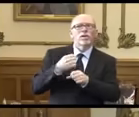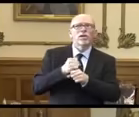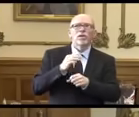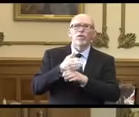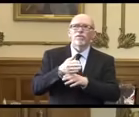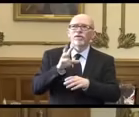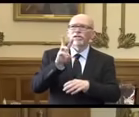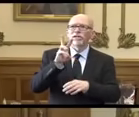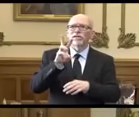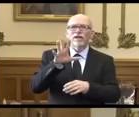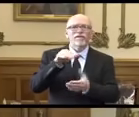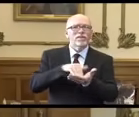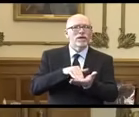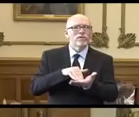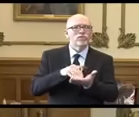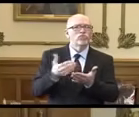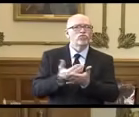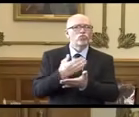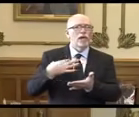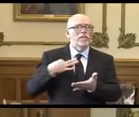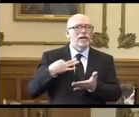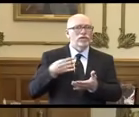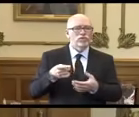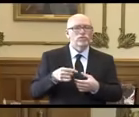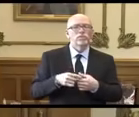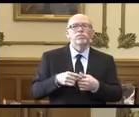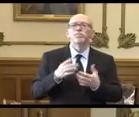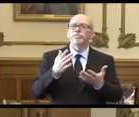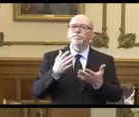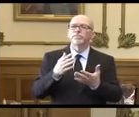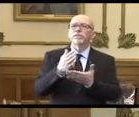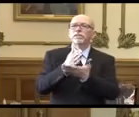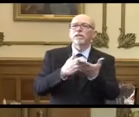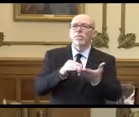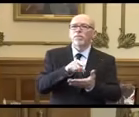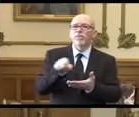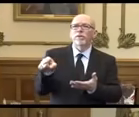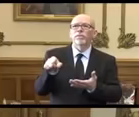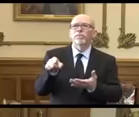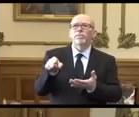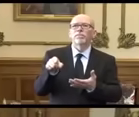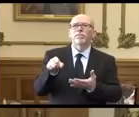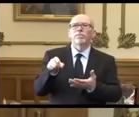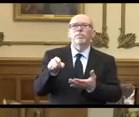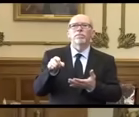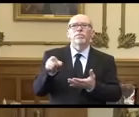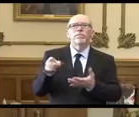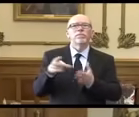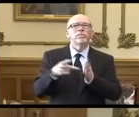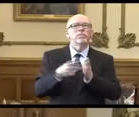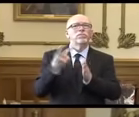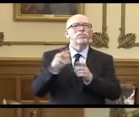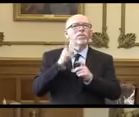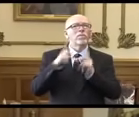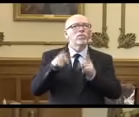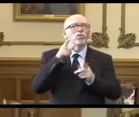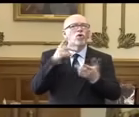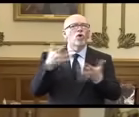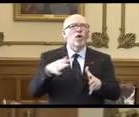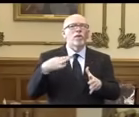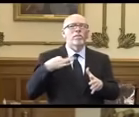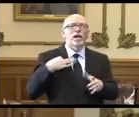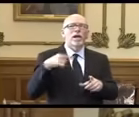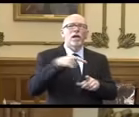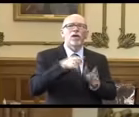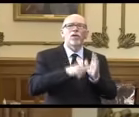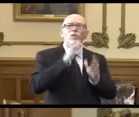about 65,000 new applications. Now, some of those were duplicative of the individuals who had already applied